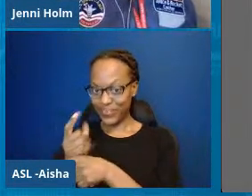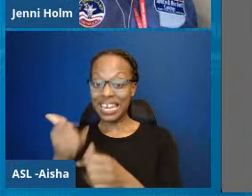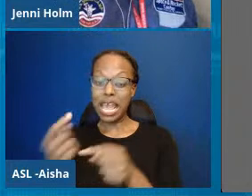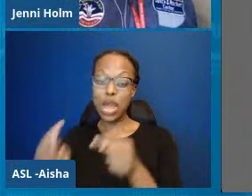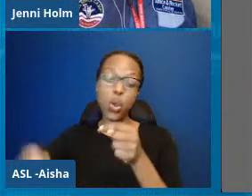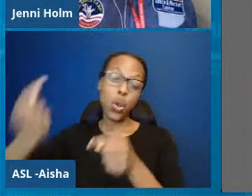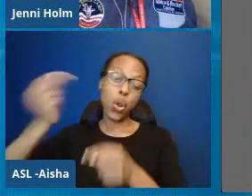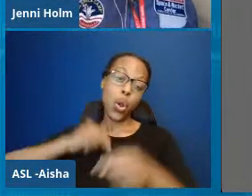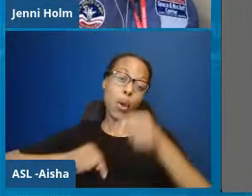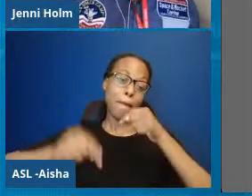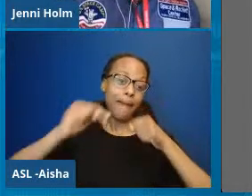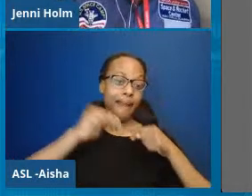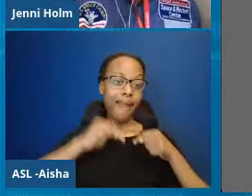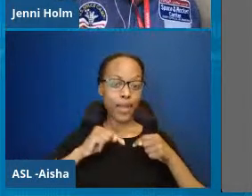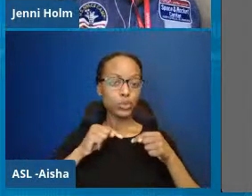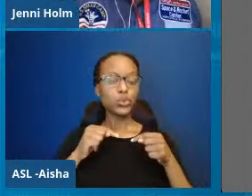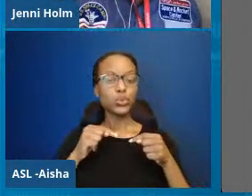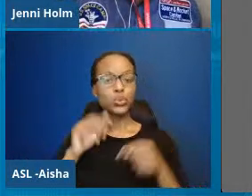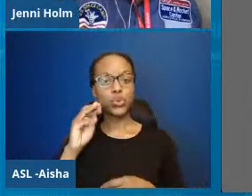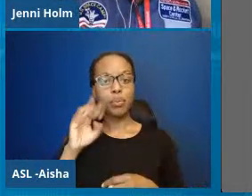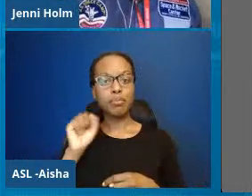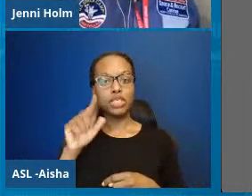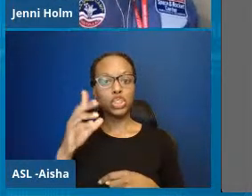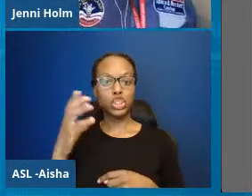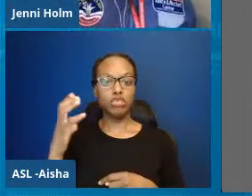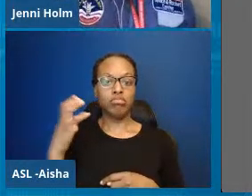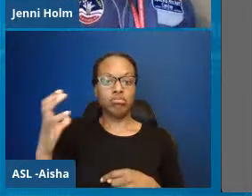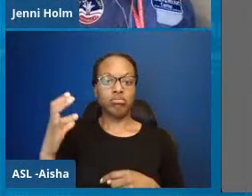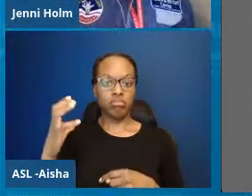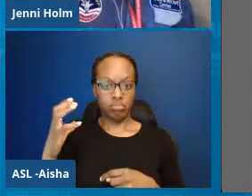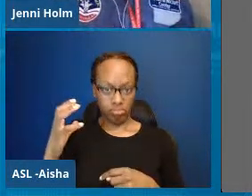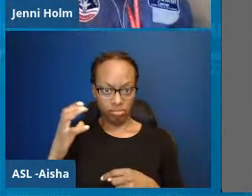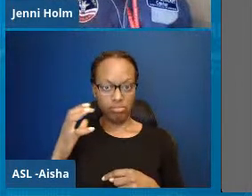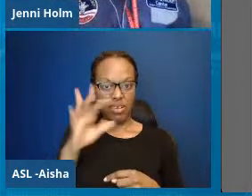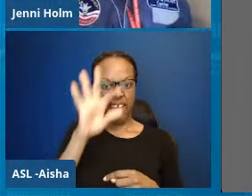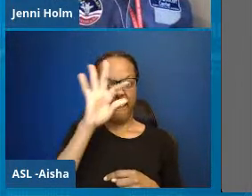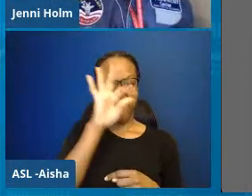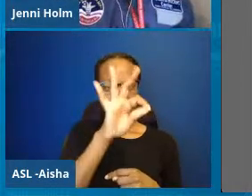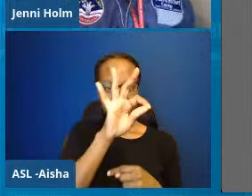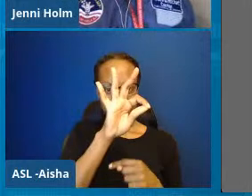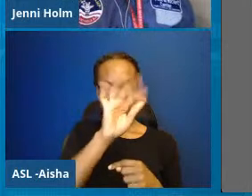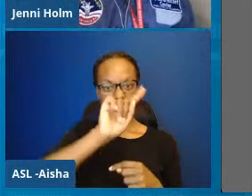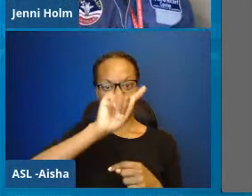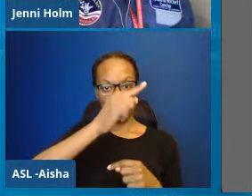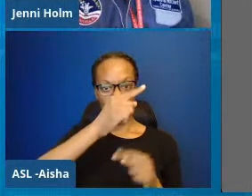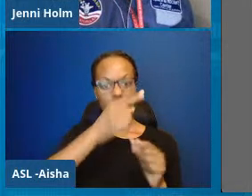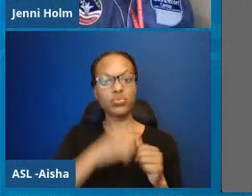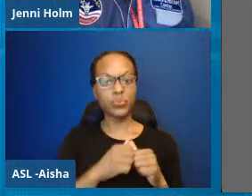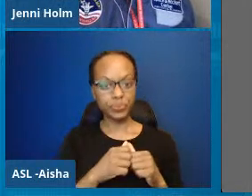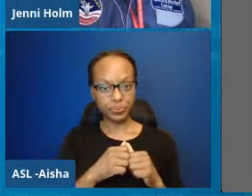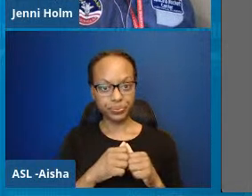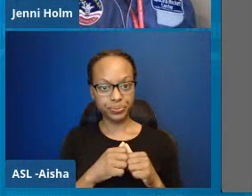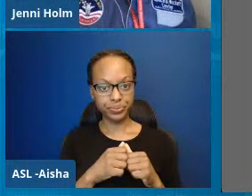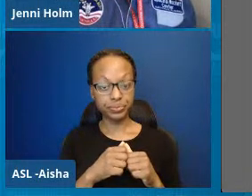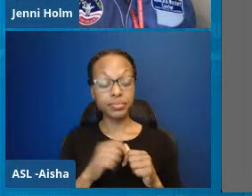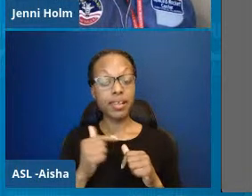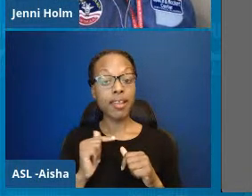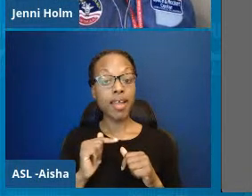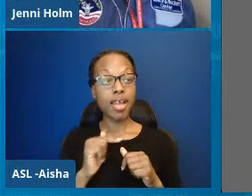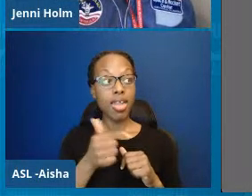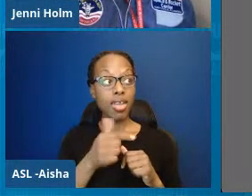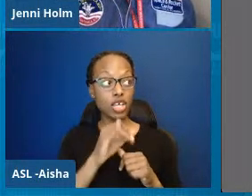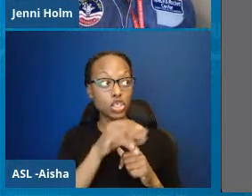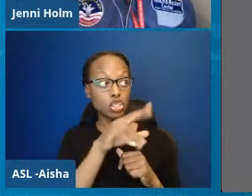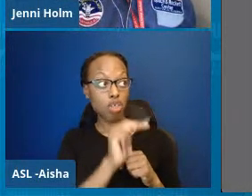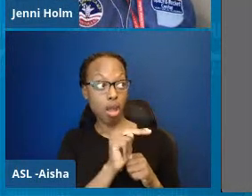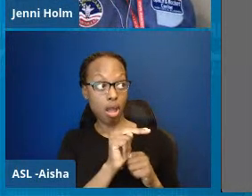mission command, and we put in our F in that first blank, okay? Done. So, all right. So John, since that kind of worked out